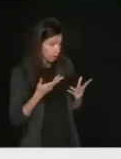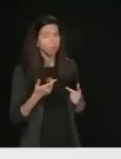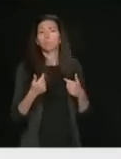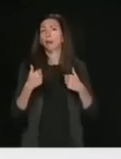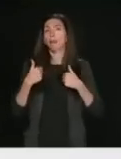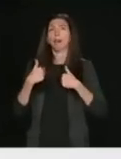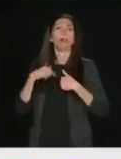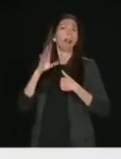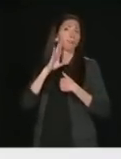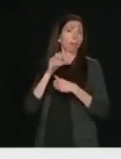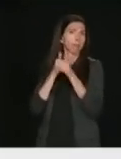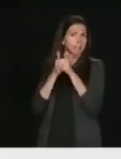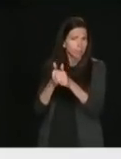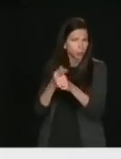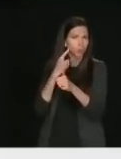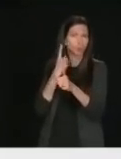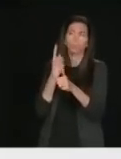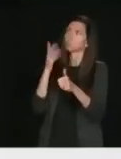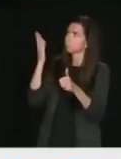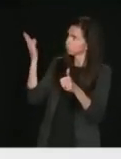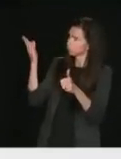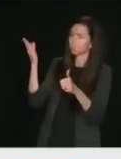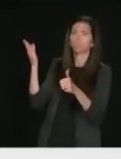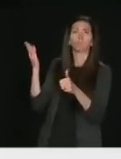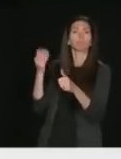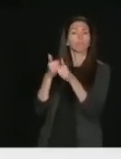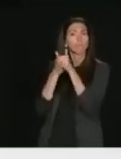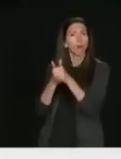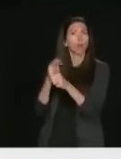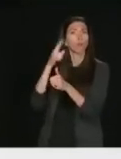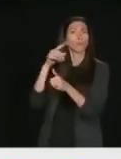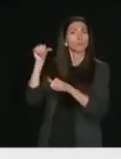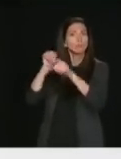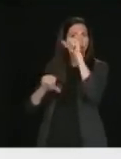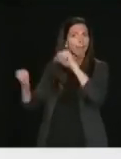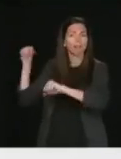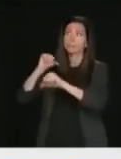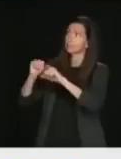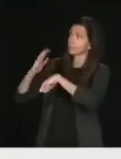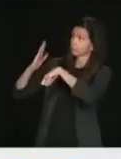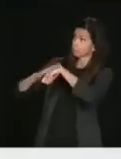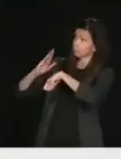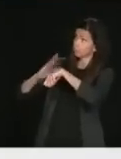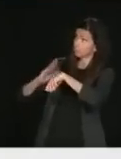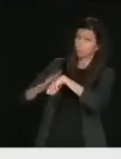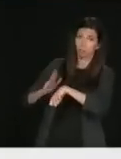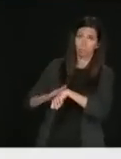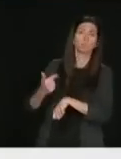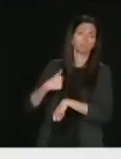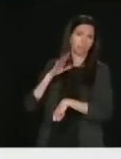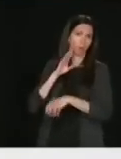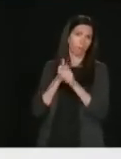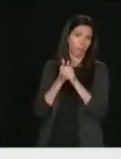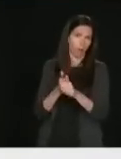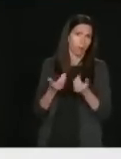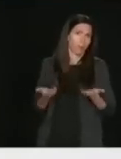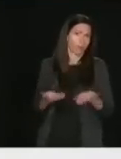medical professionals and implore every Canadian to follow the best advice of our medical health